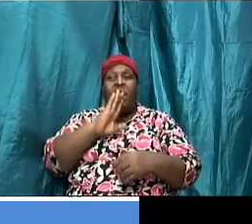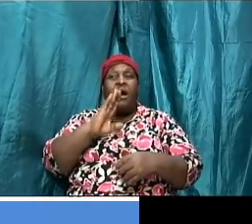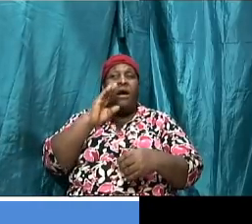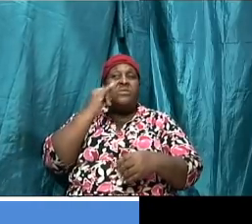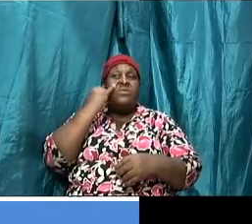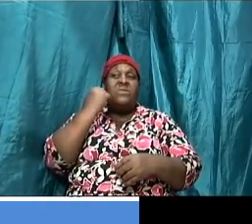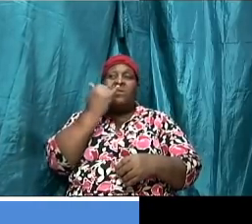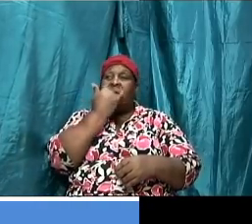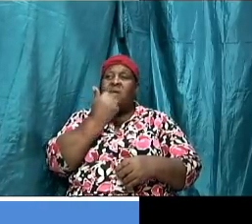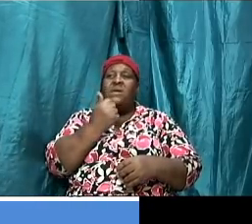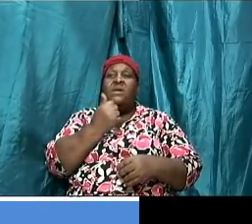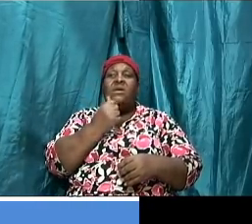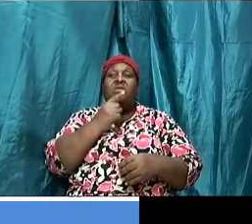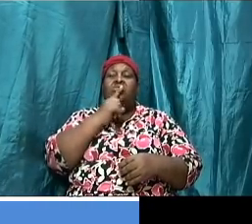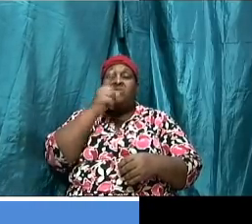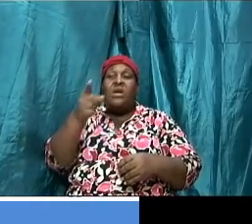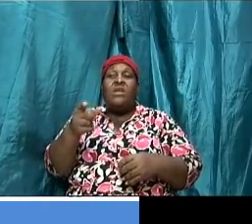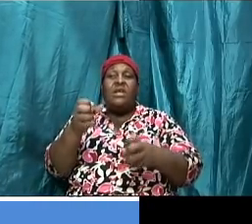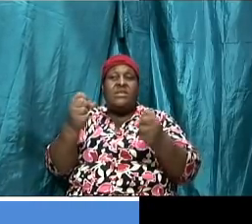to the relationship.